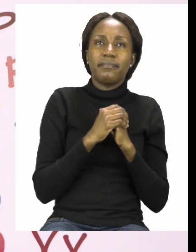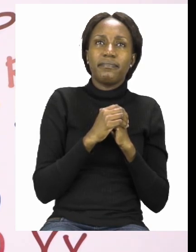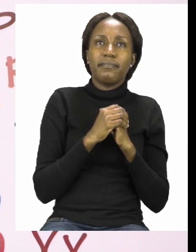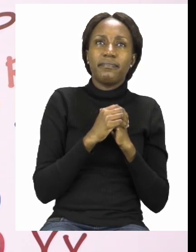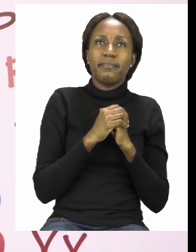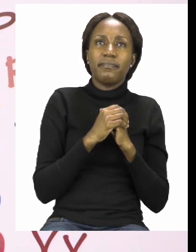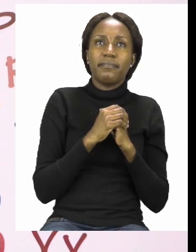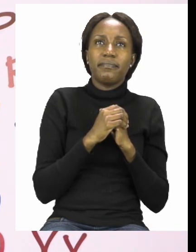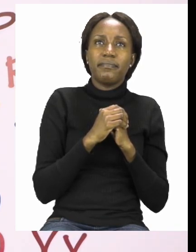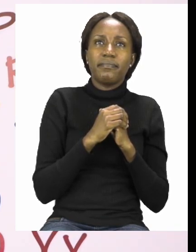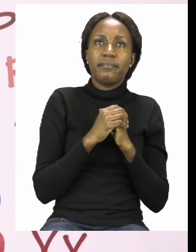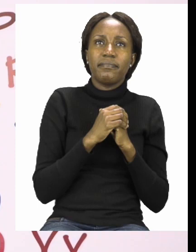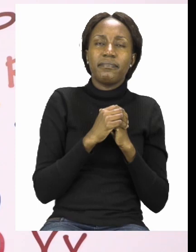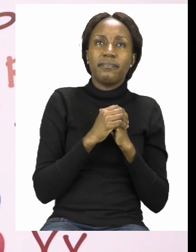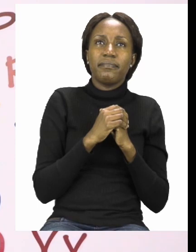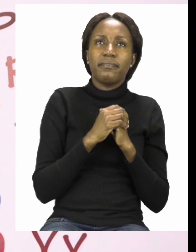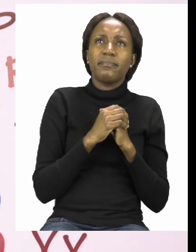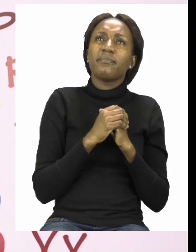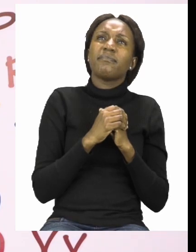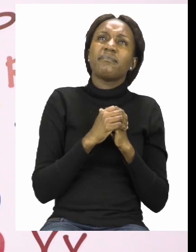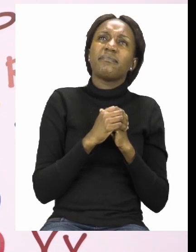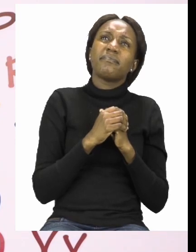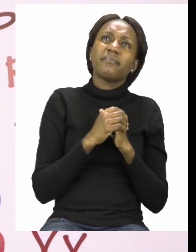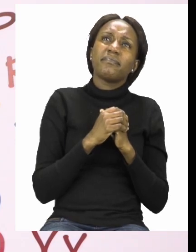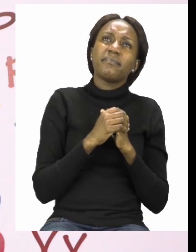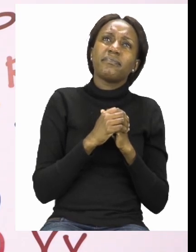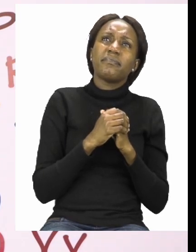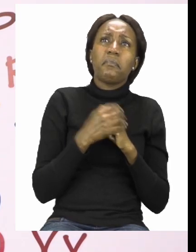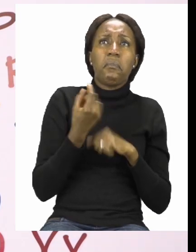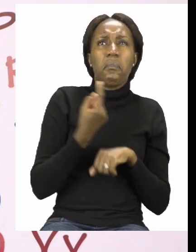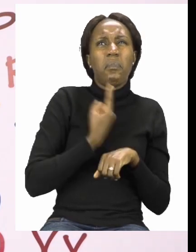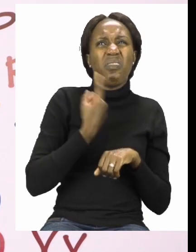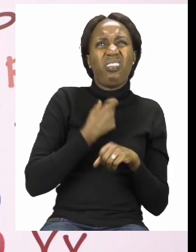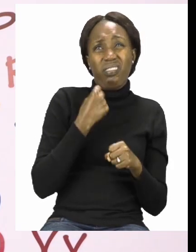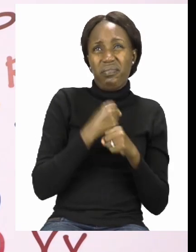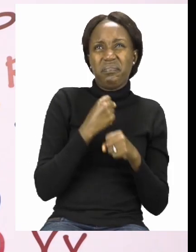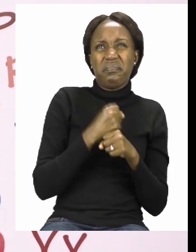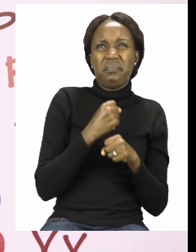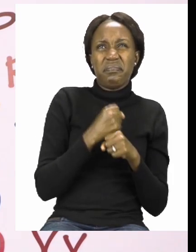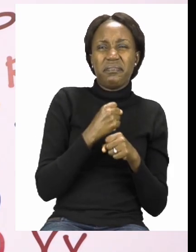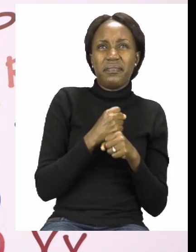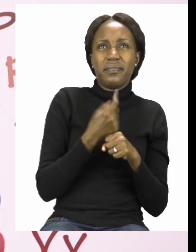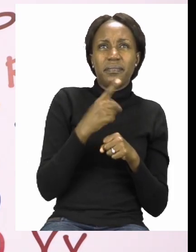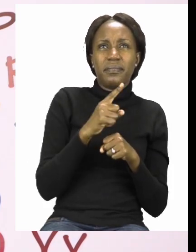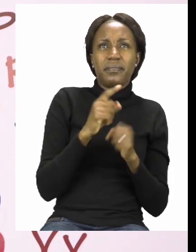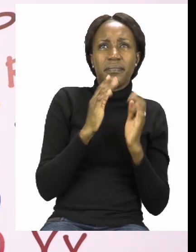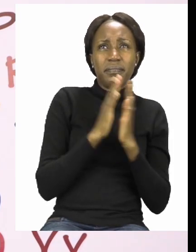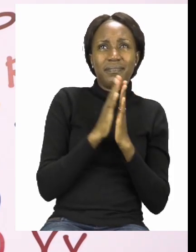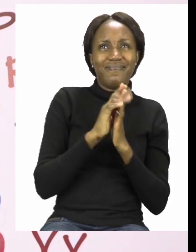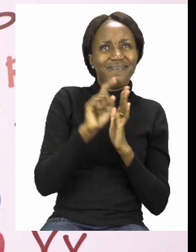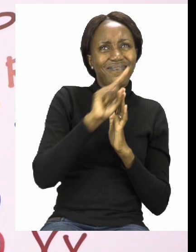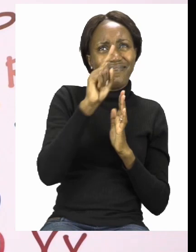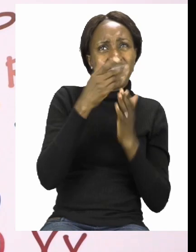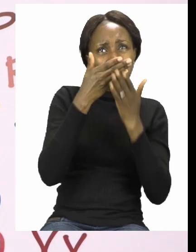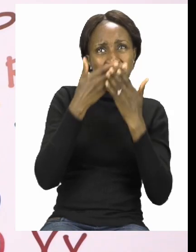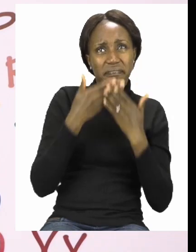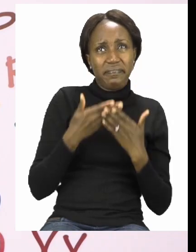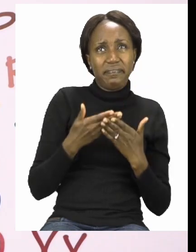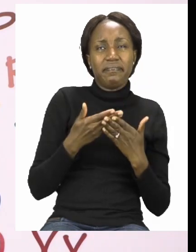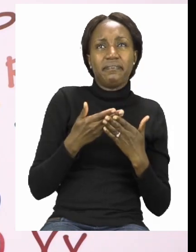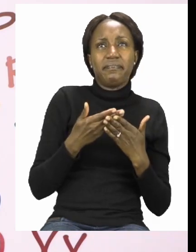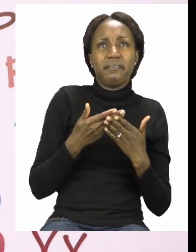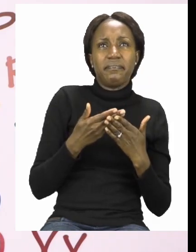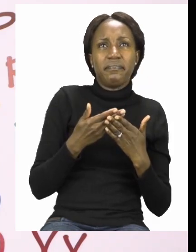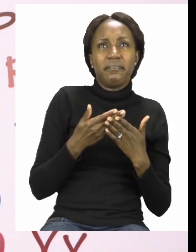this exercise is going to be hard for you if you do it by yourself. So I'm going to ask you if you can please ask a big boy